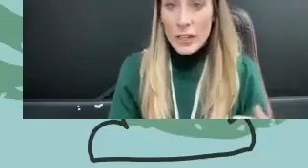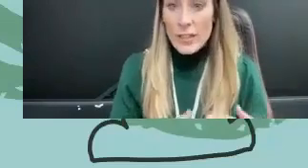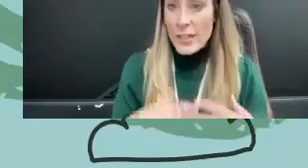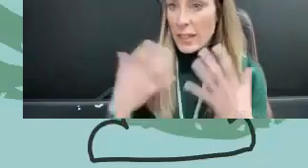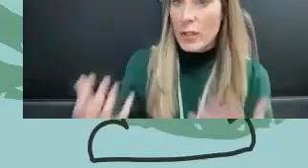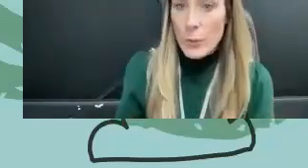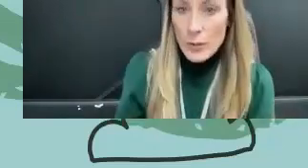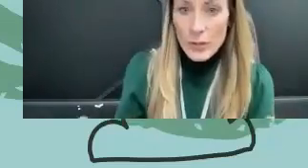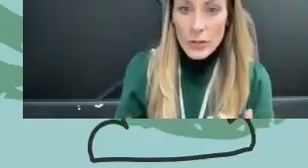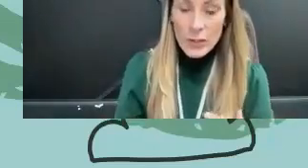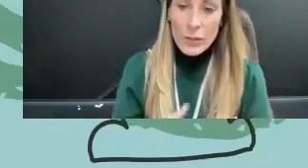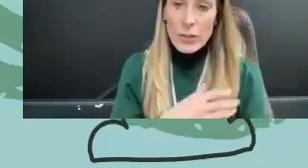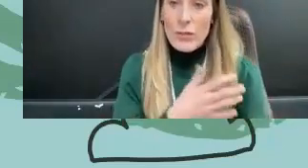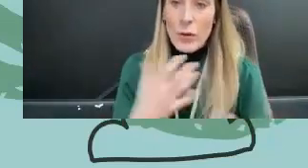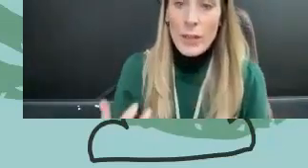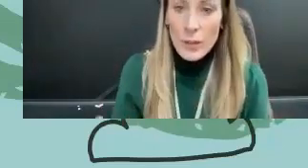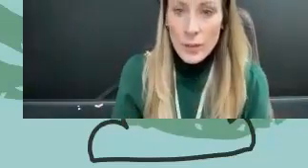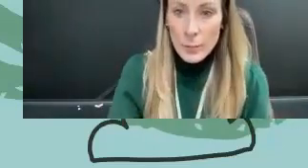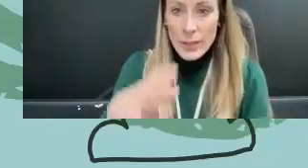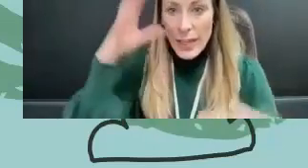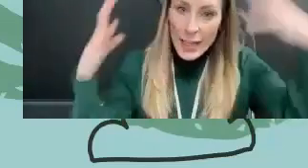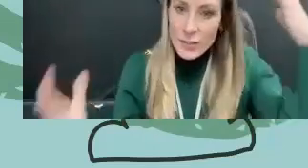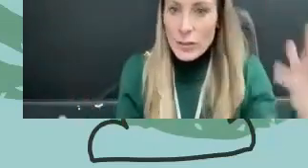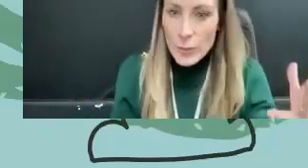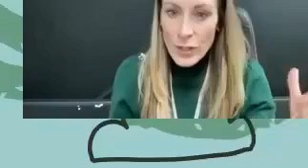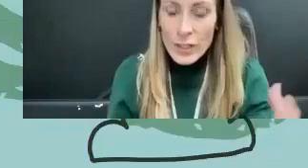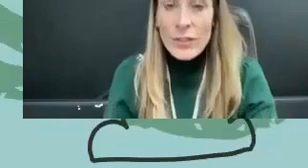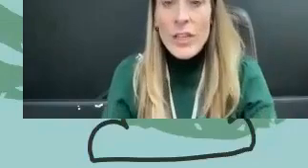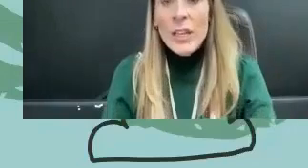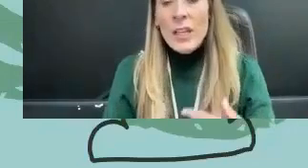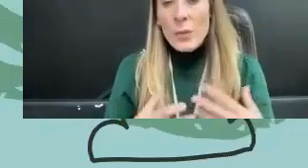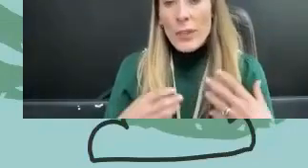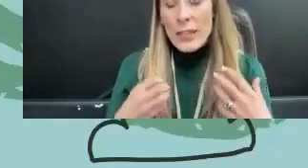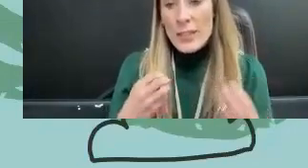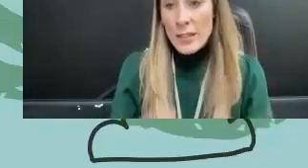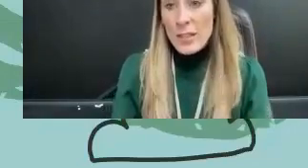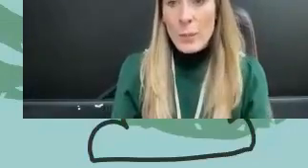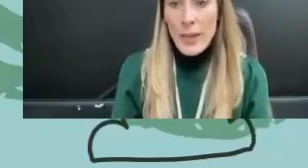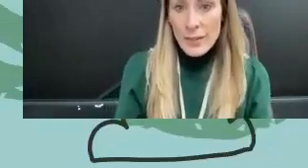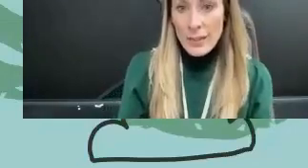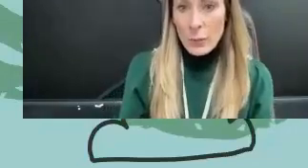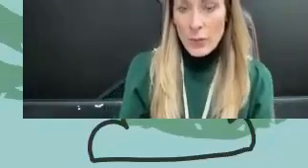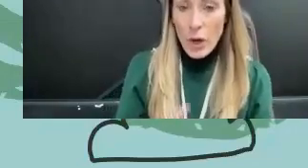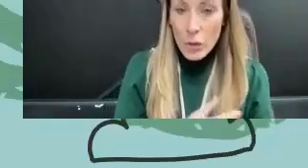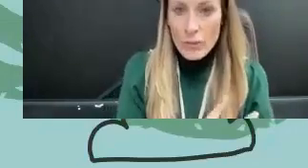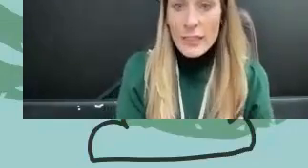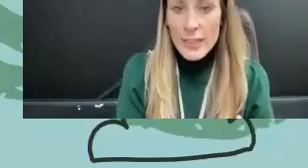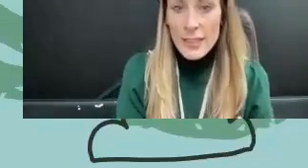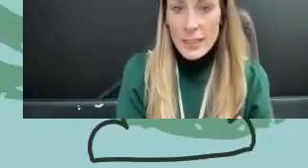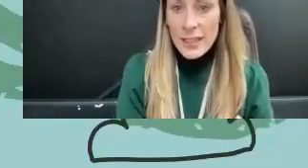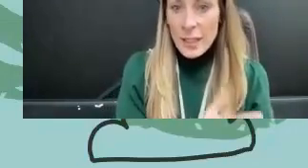kids are well dressed, they look beautiful, they've not got vomit on them and their hair's not bedraggled. We can start to compare ourselves